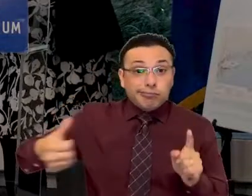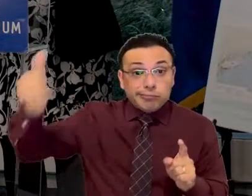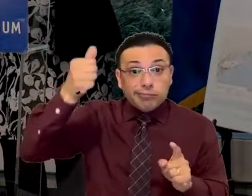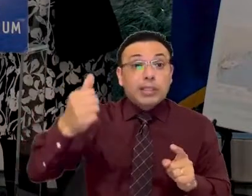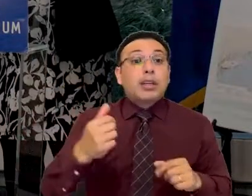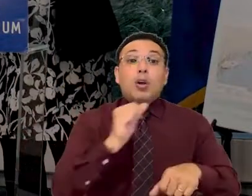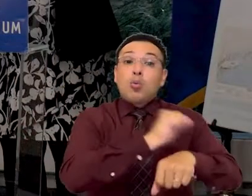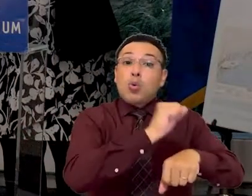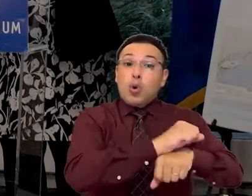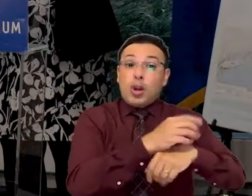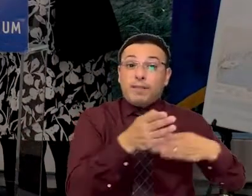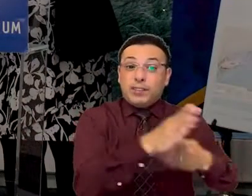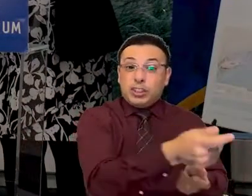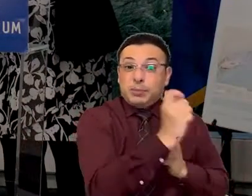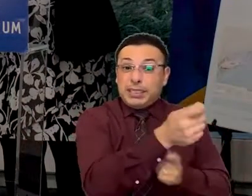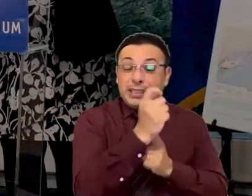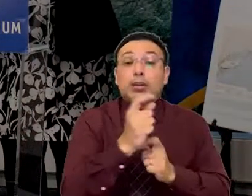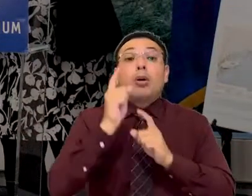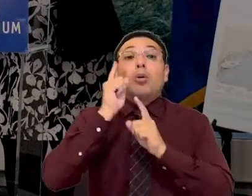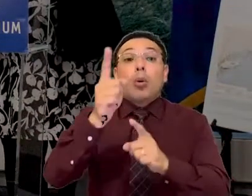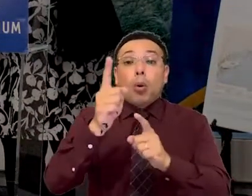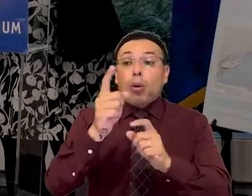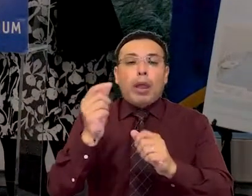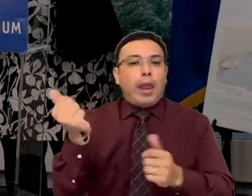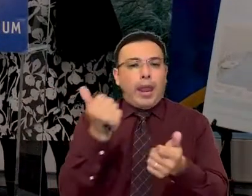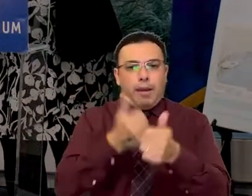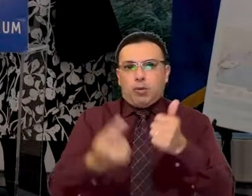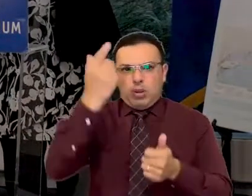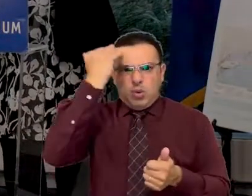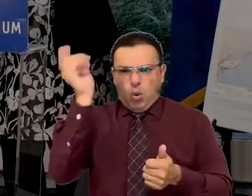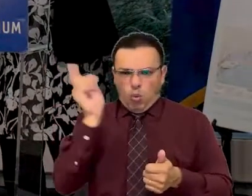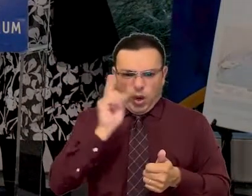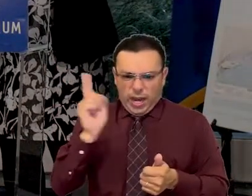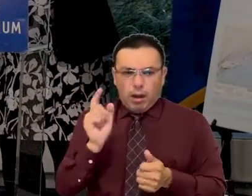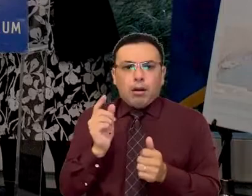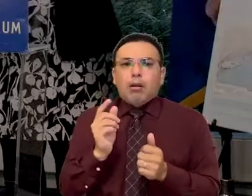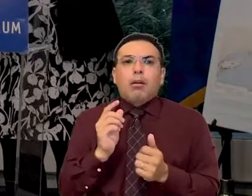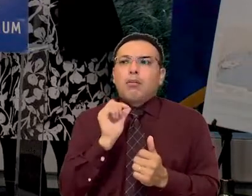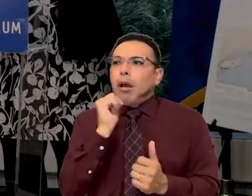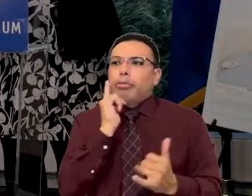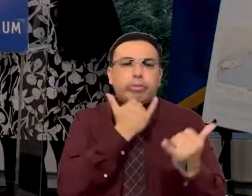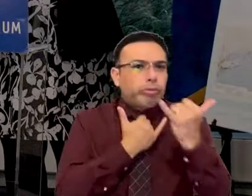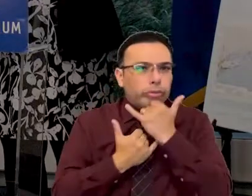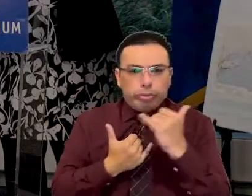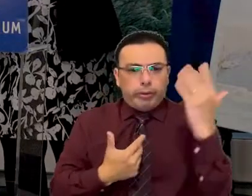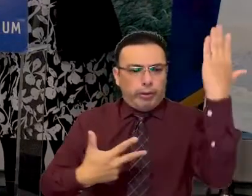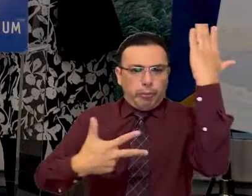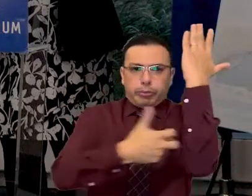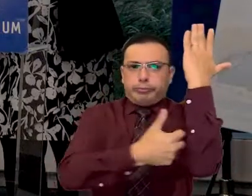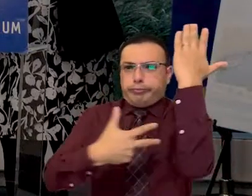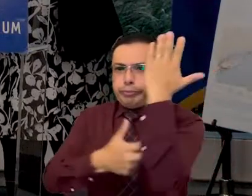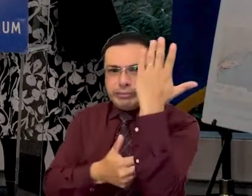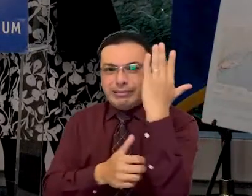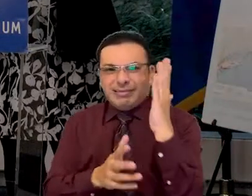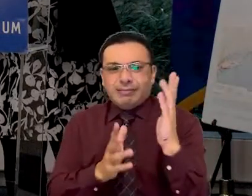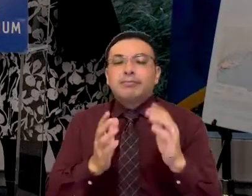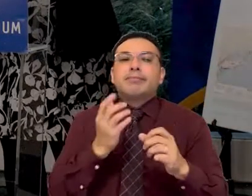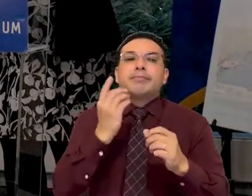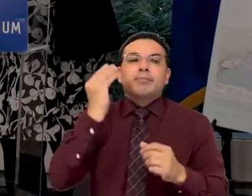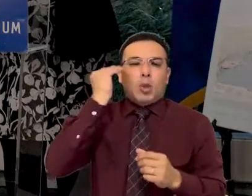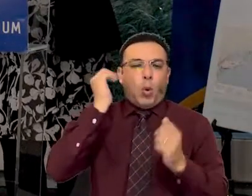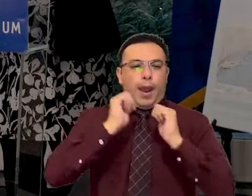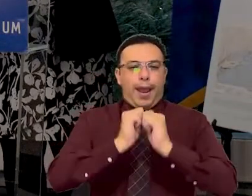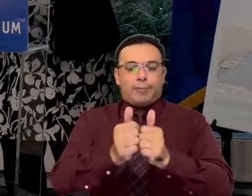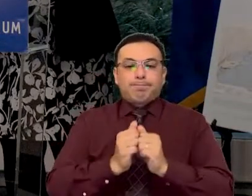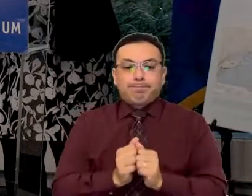navigate within the area. There'll also be an offshore substation at one of those points, and the power will flow into